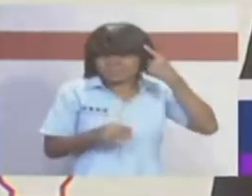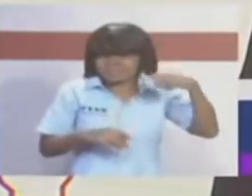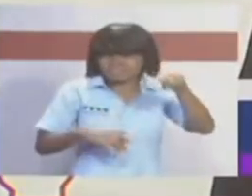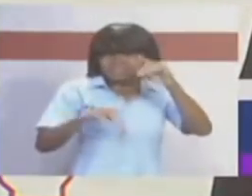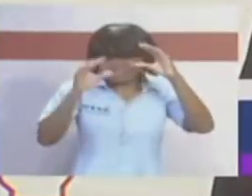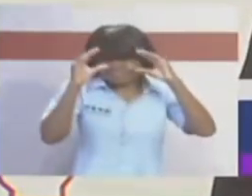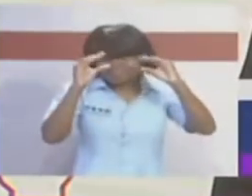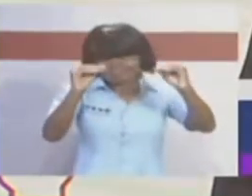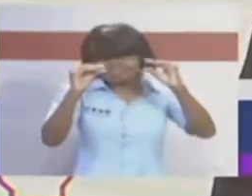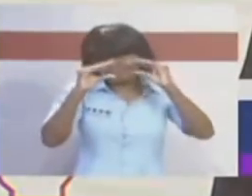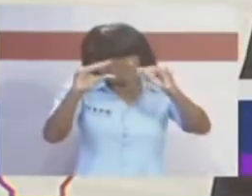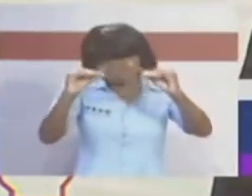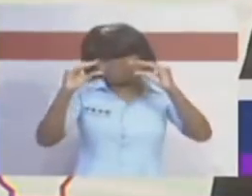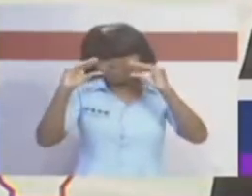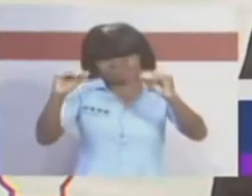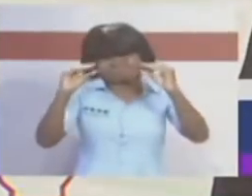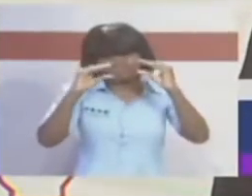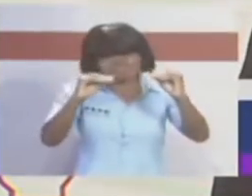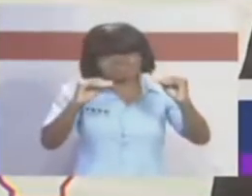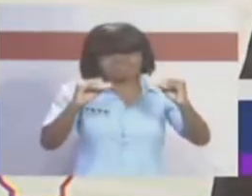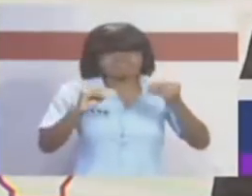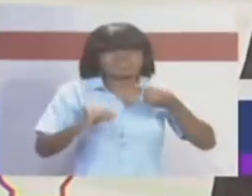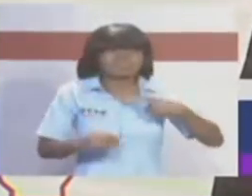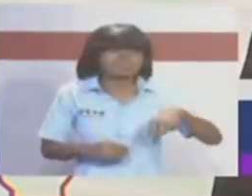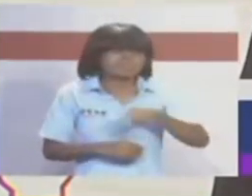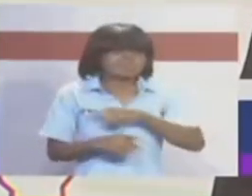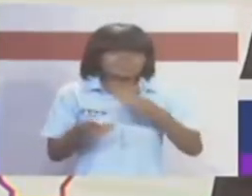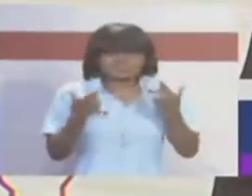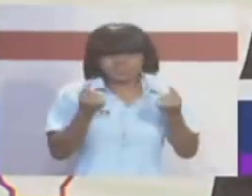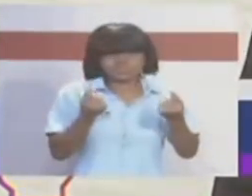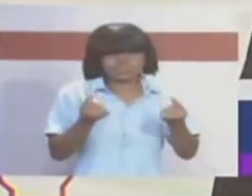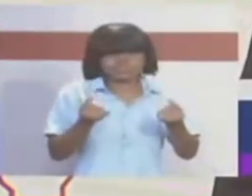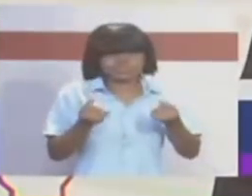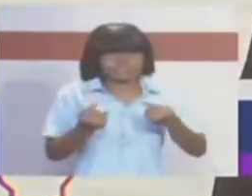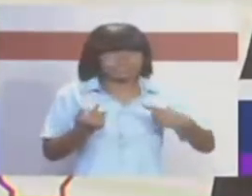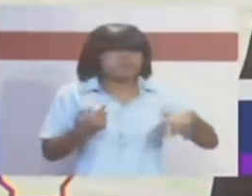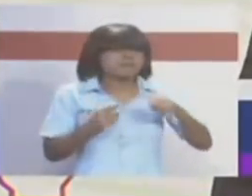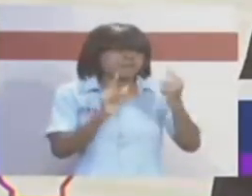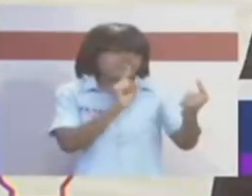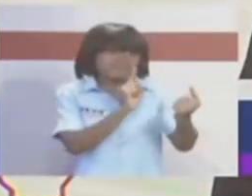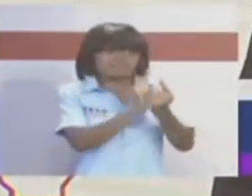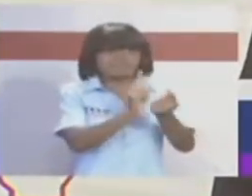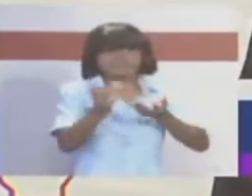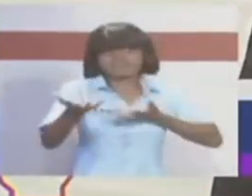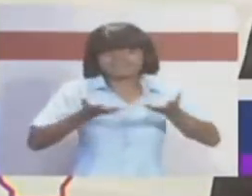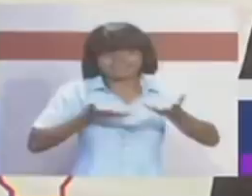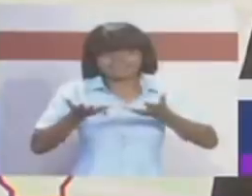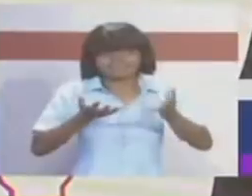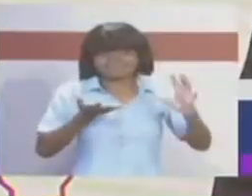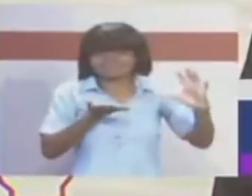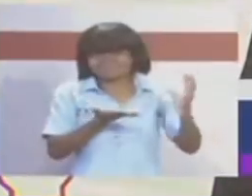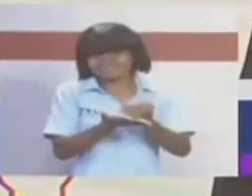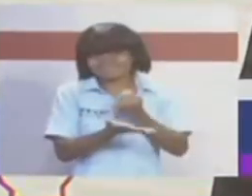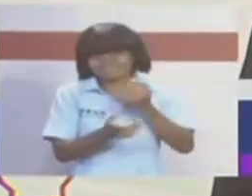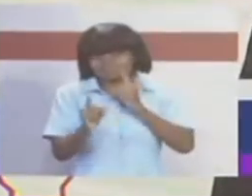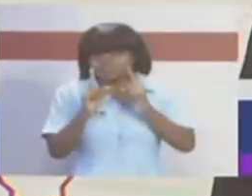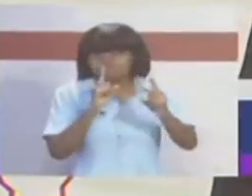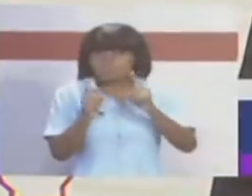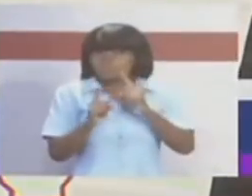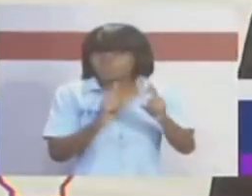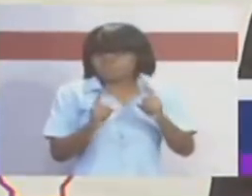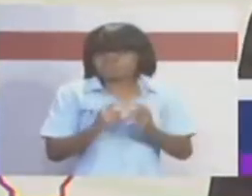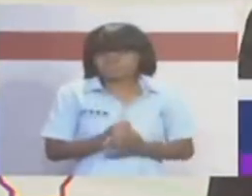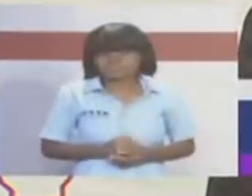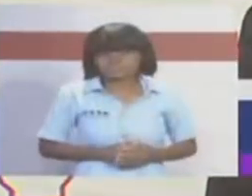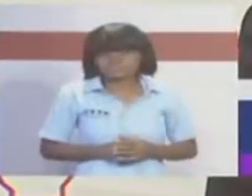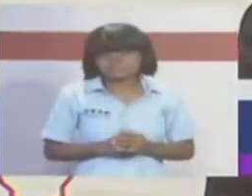happening. And so when we interact with patients, we take the opportunity again to talk to them, to challenge them, to help them